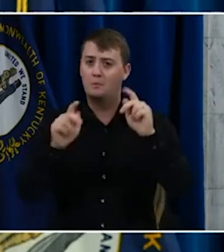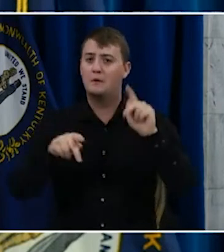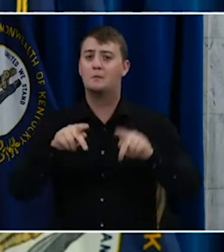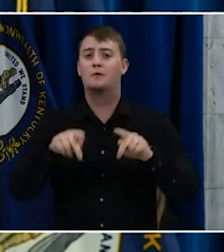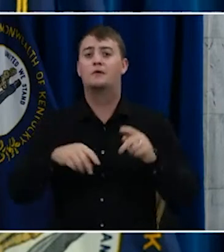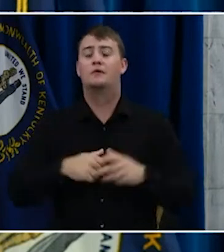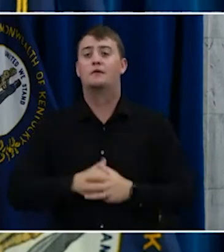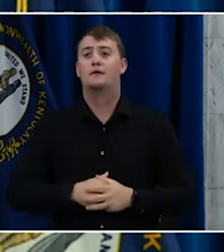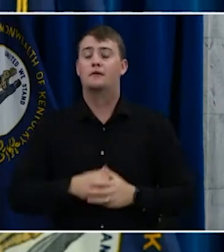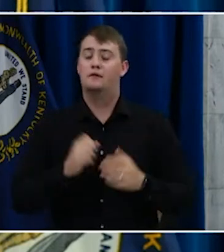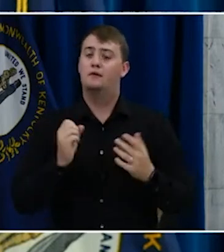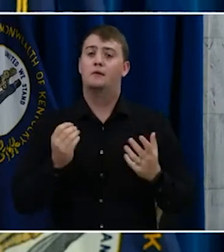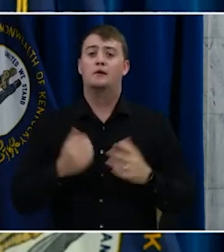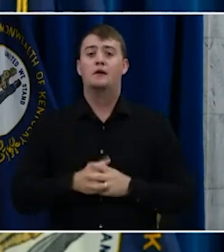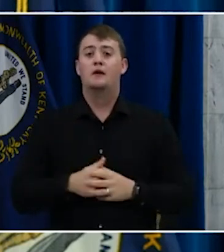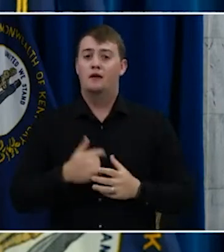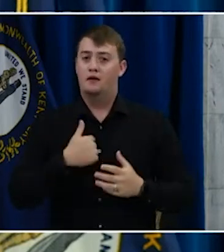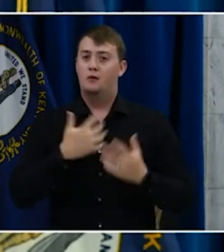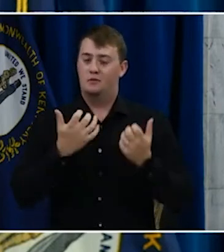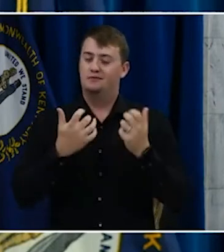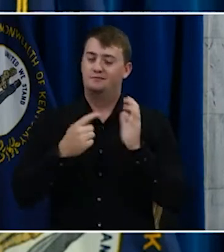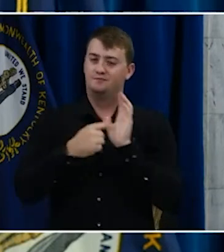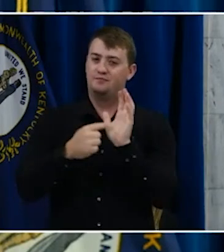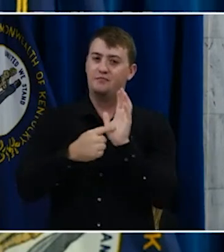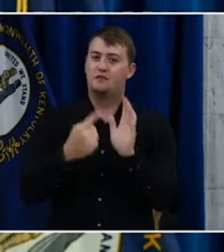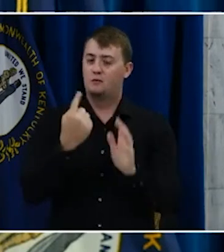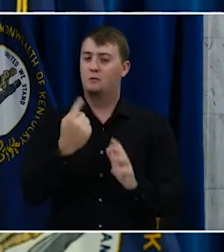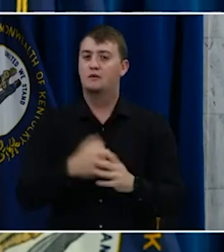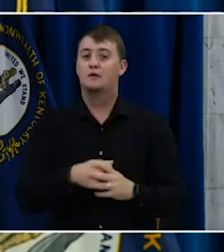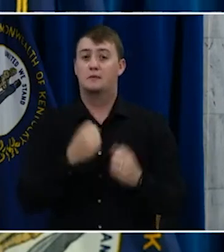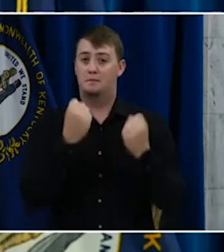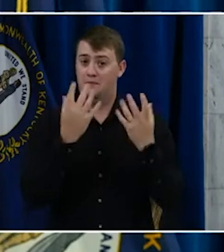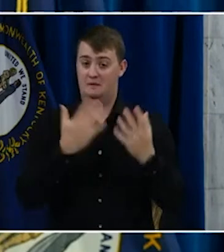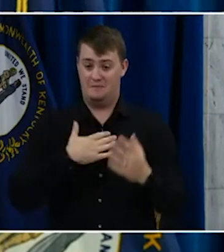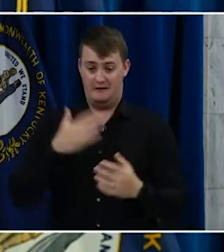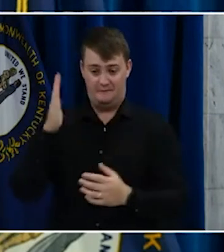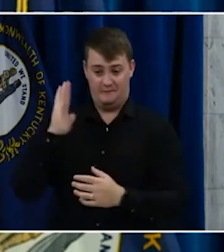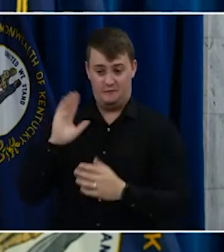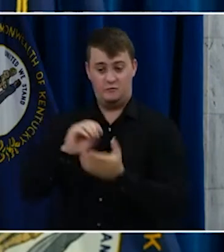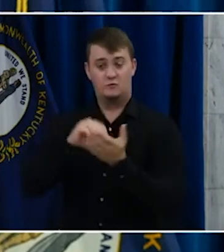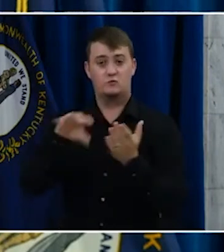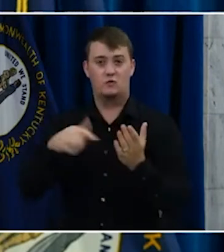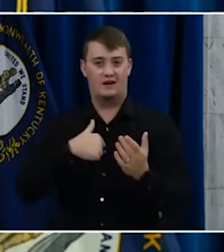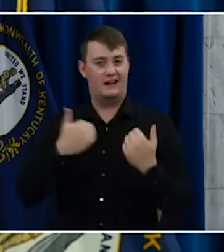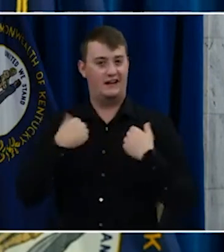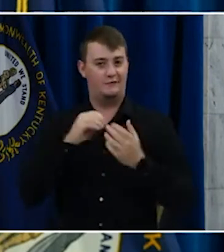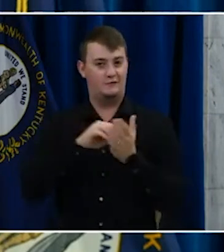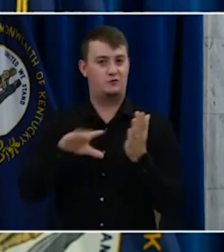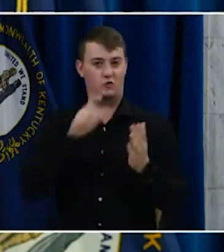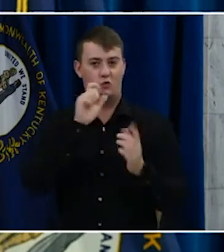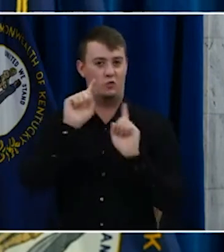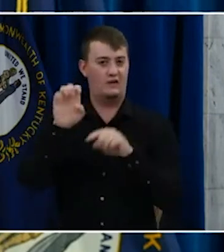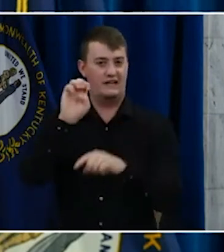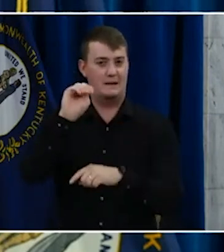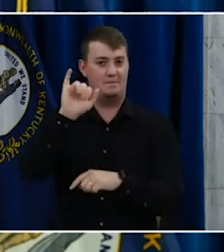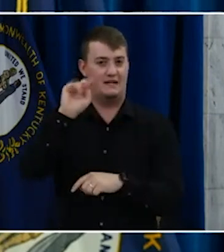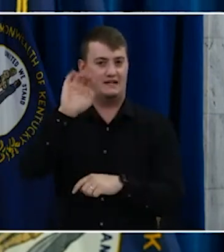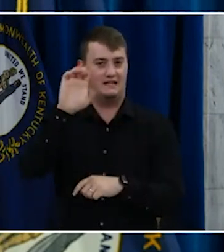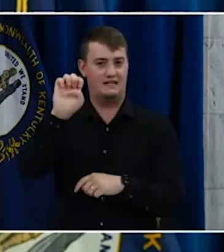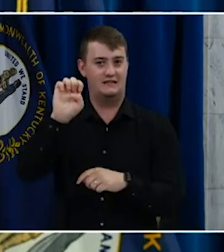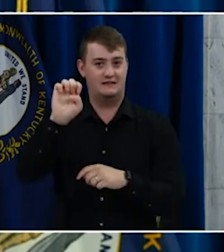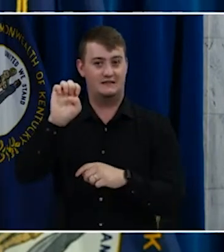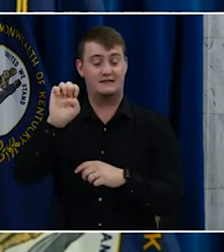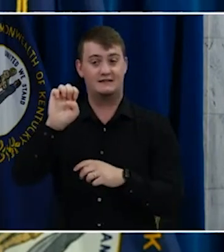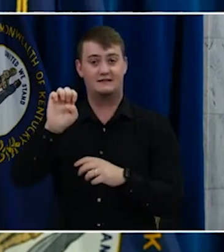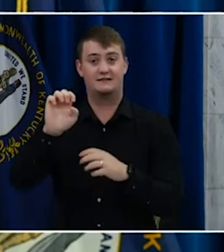so, just to give an example, many of my former students, I have a student who went to Eminence Independent who is now an